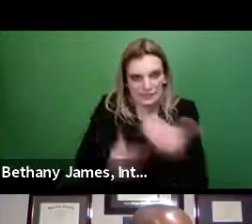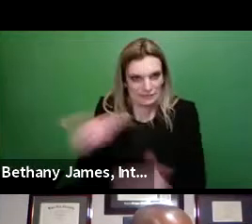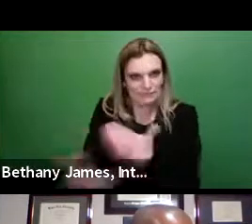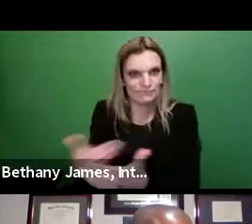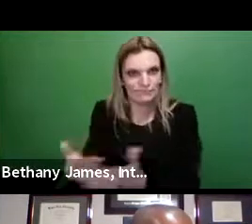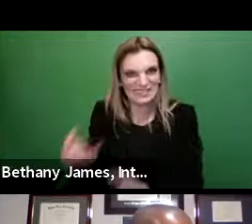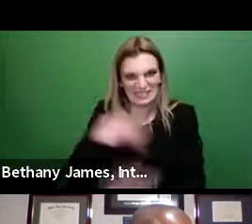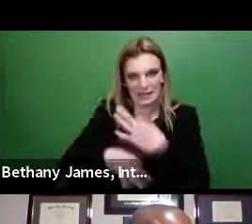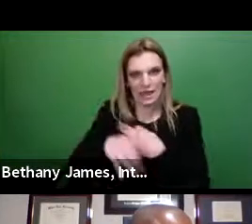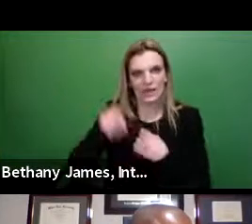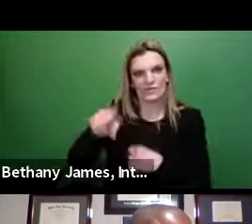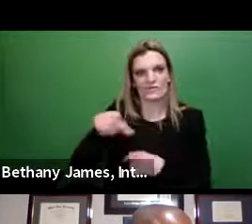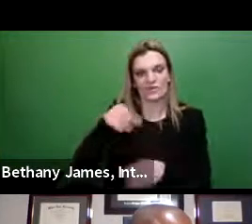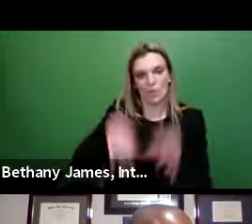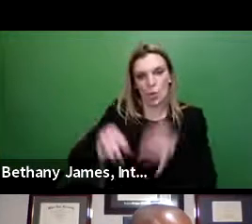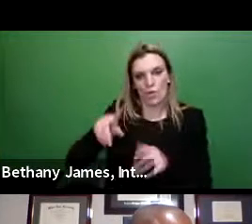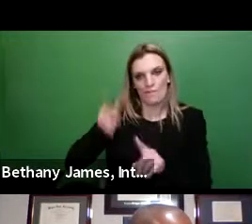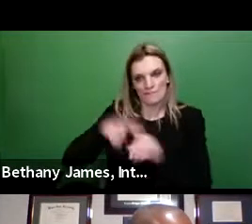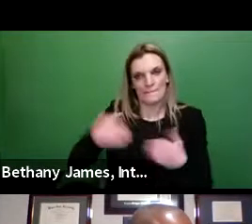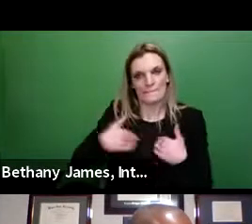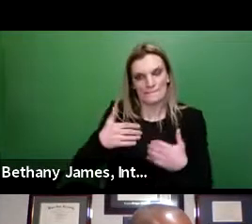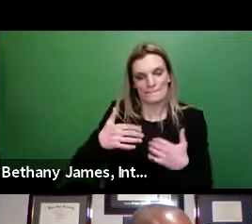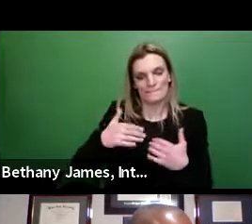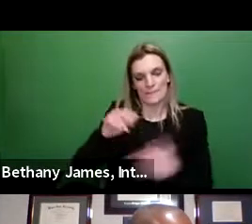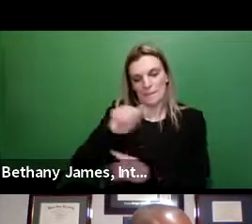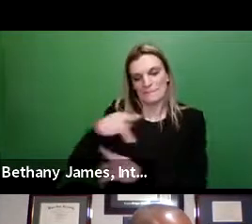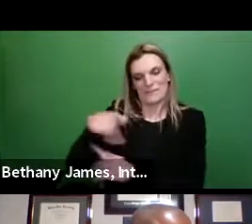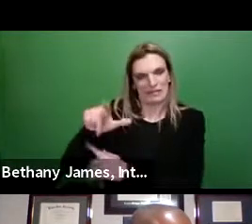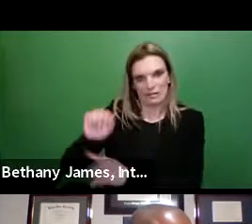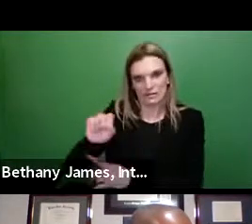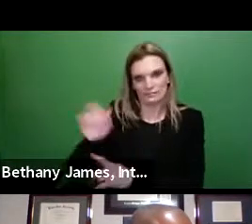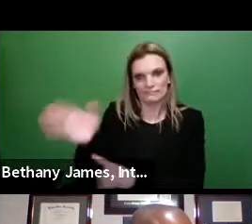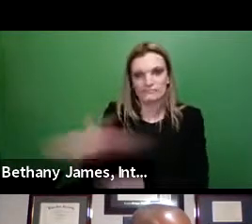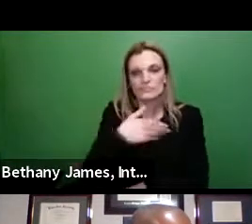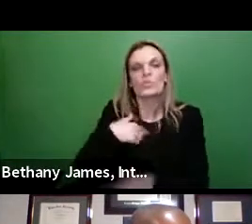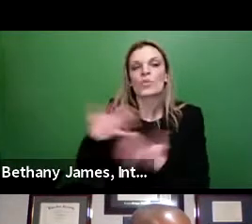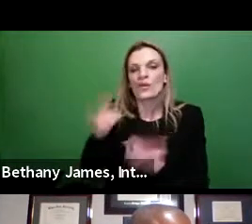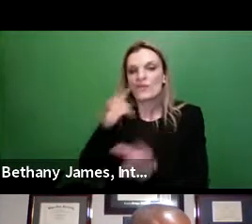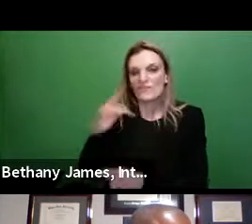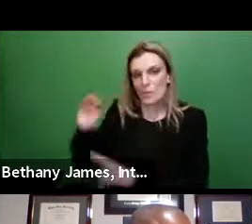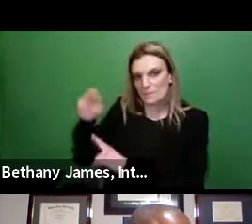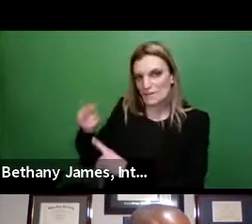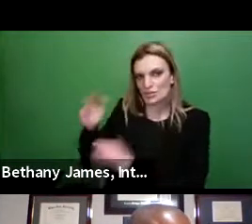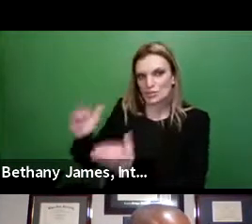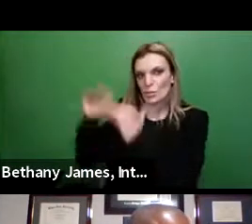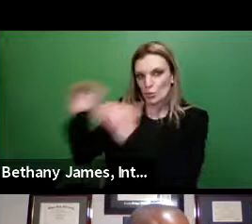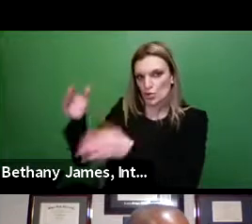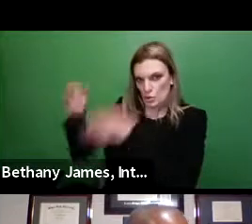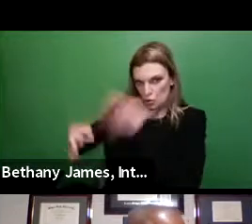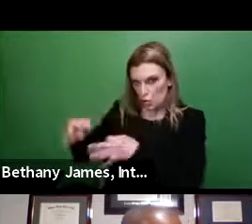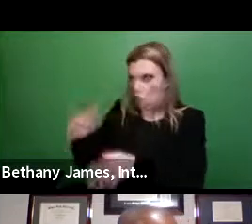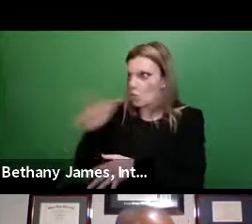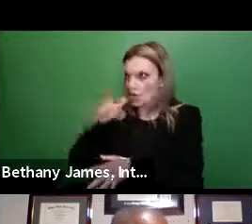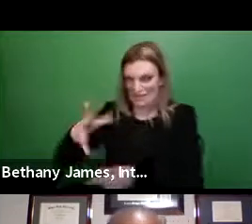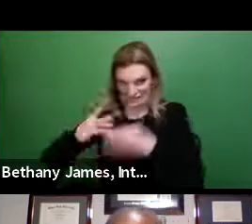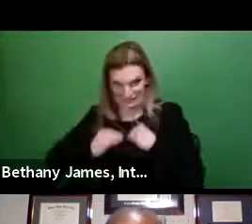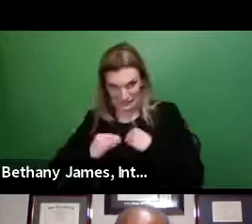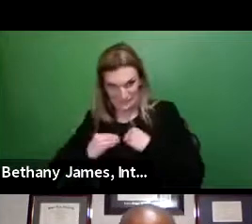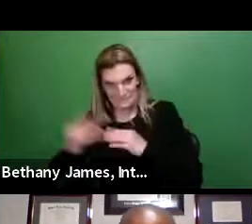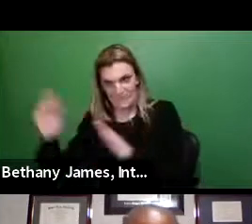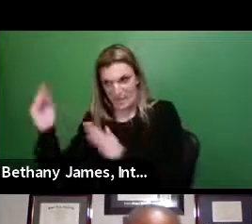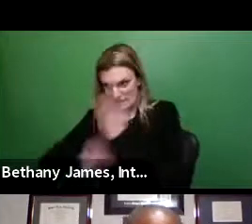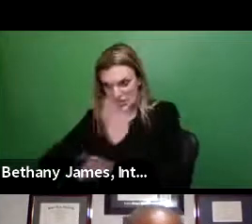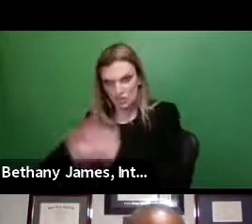we're still awaiting decisions from the Michigan Supreme Court, whether or not they're going to accept that application and consider that matter